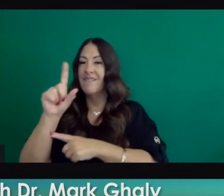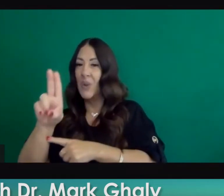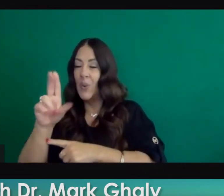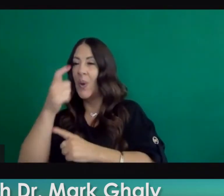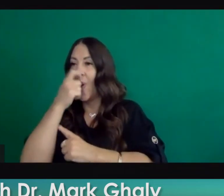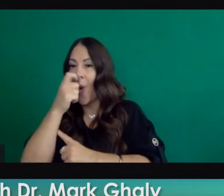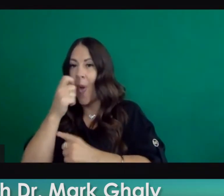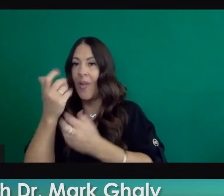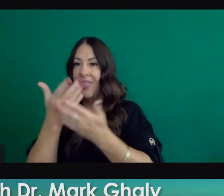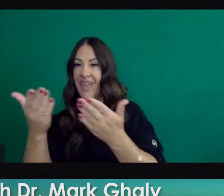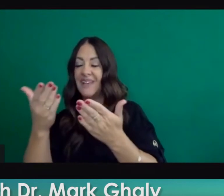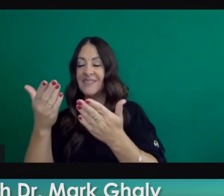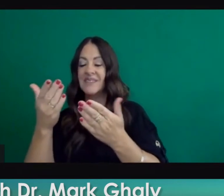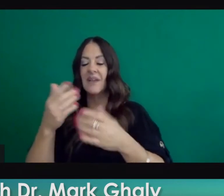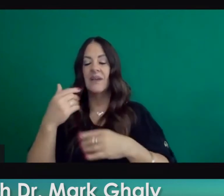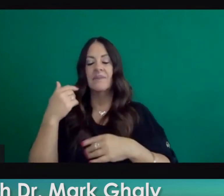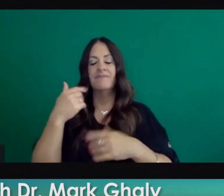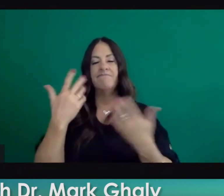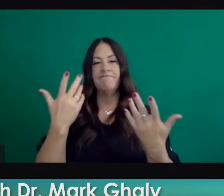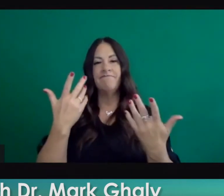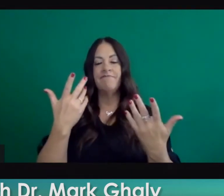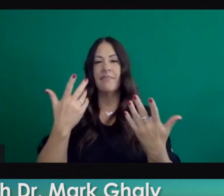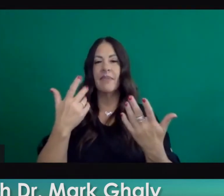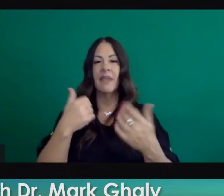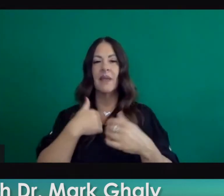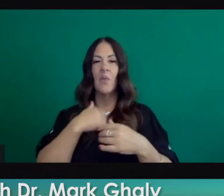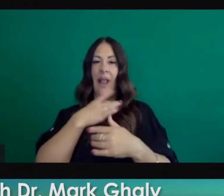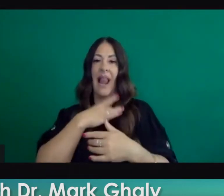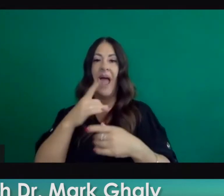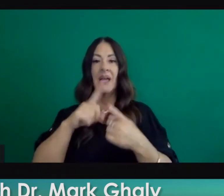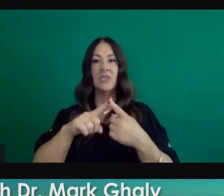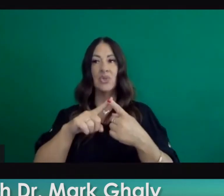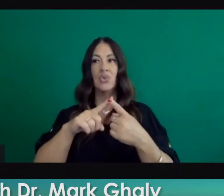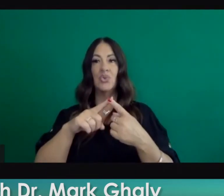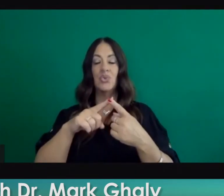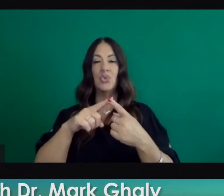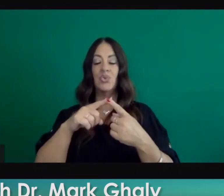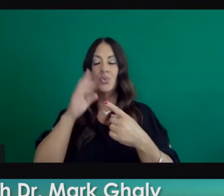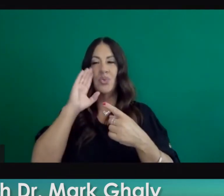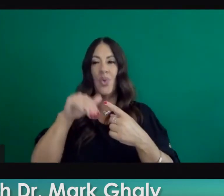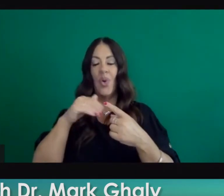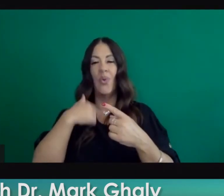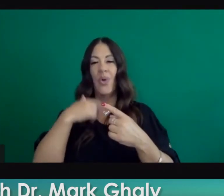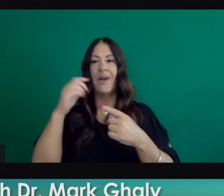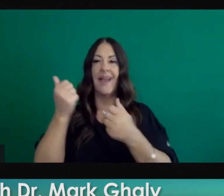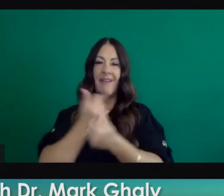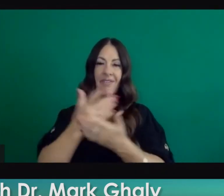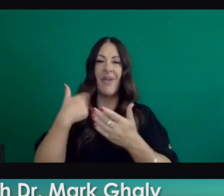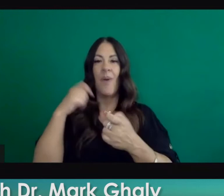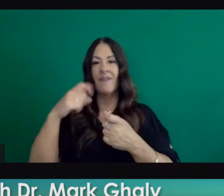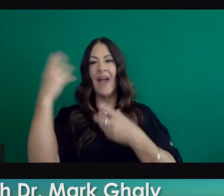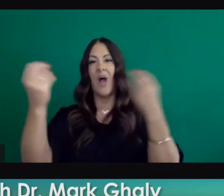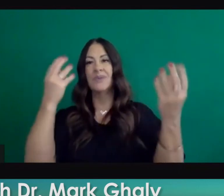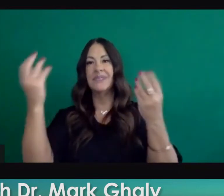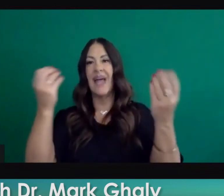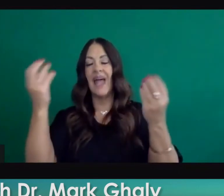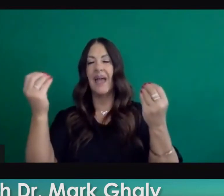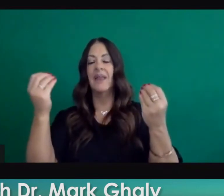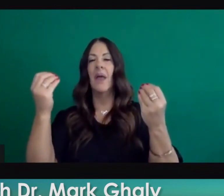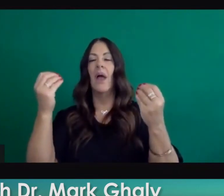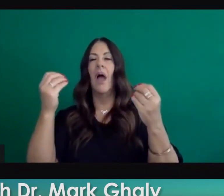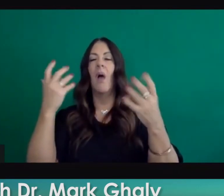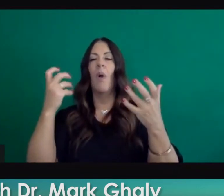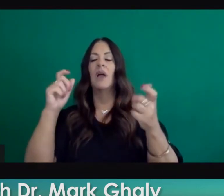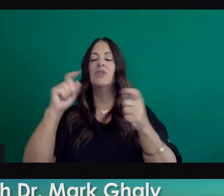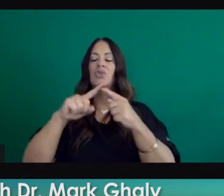today we can do outdoors, and maybe there'll be an urge to move them indoors. So really, this is part of our slow and stringent concept